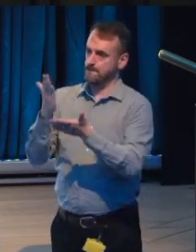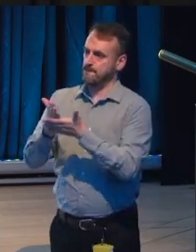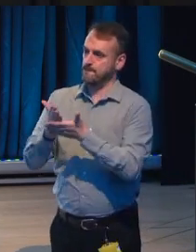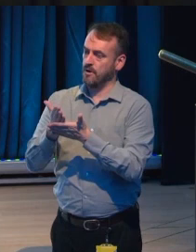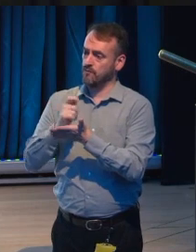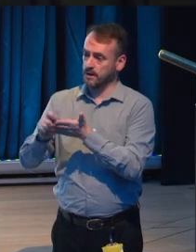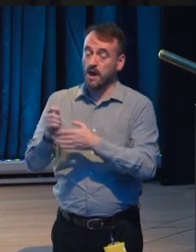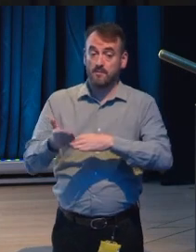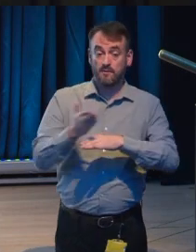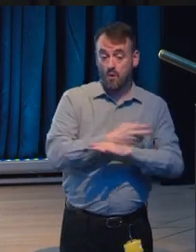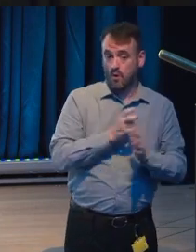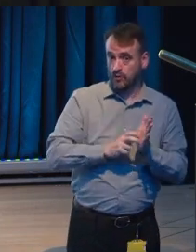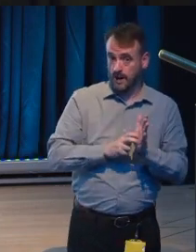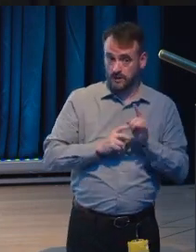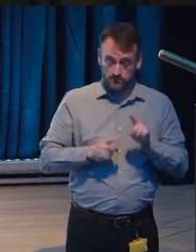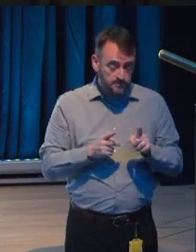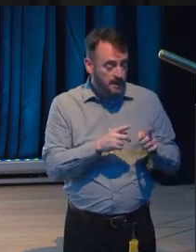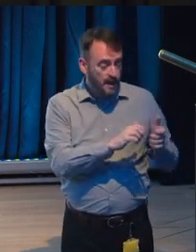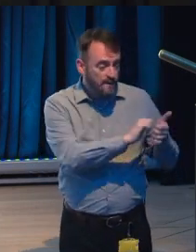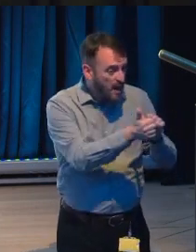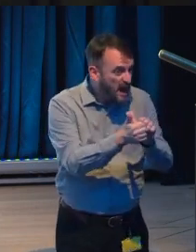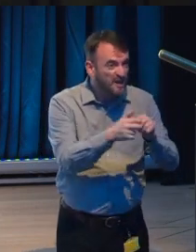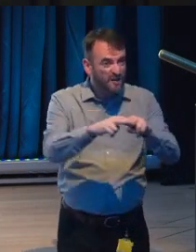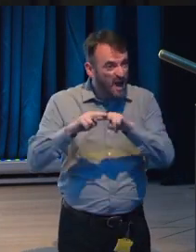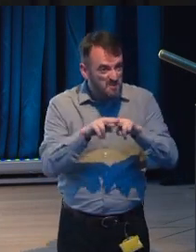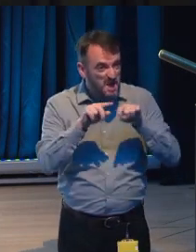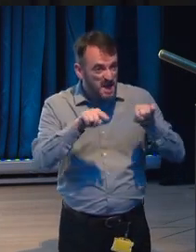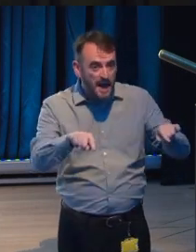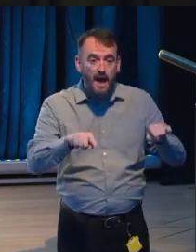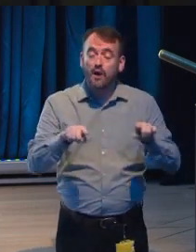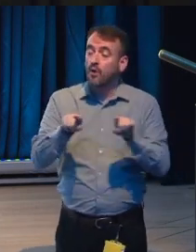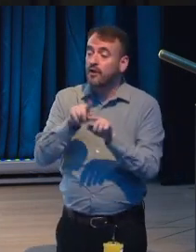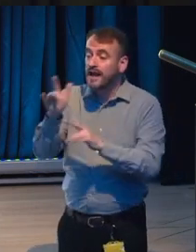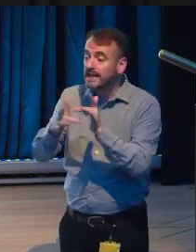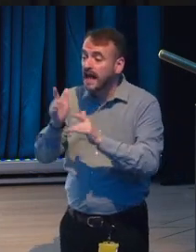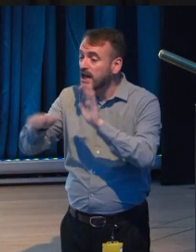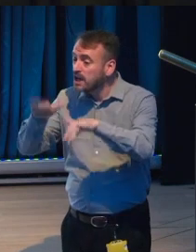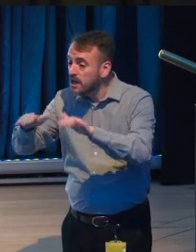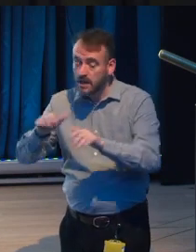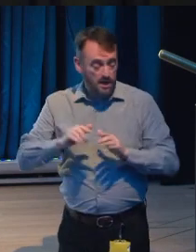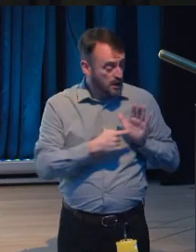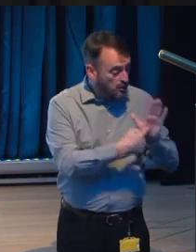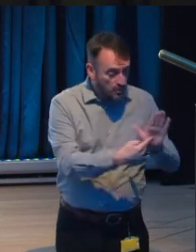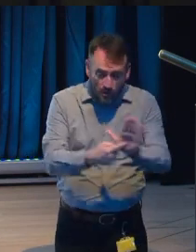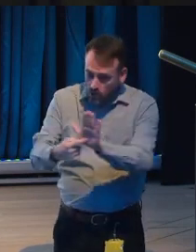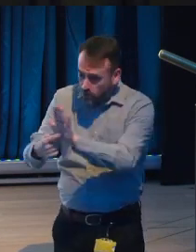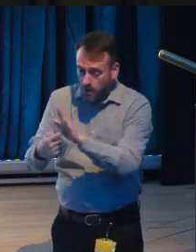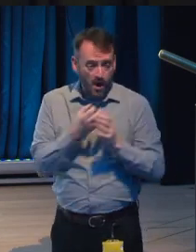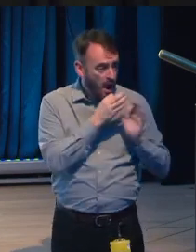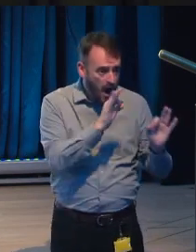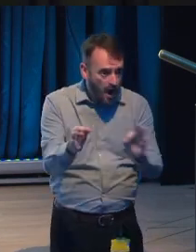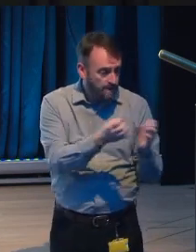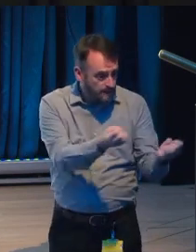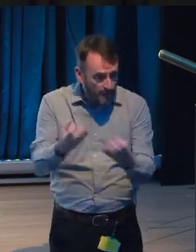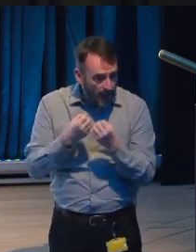contract. I got friends, family, and even helpful internet strangers to read through things I'd written, to give me notes and thoughts, and then